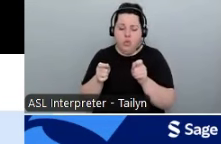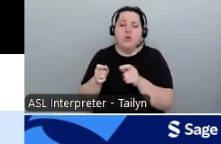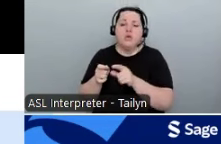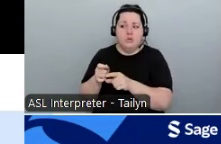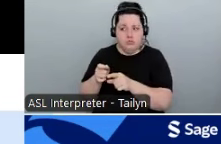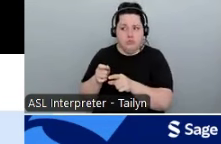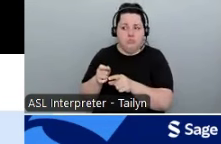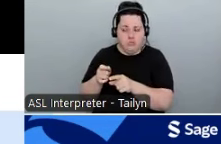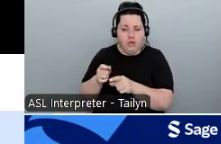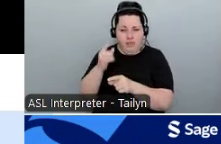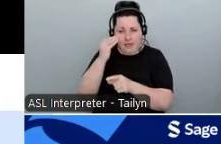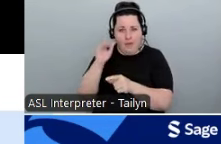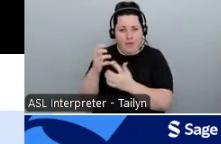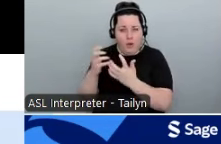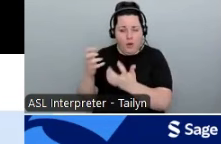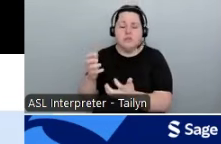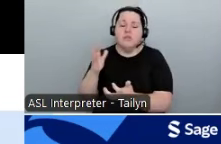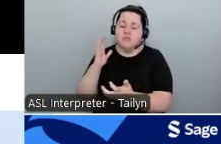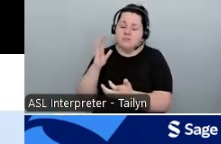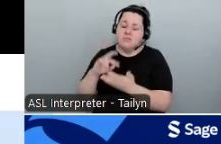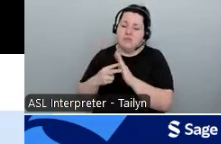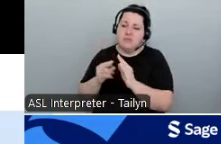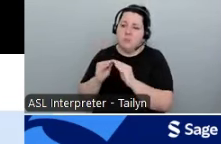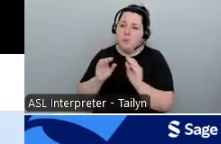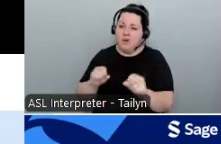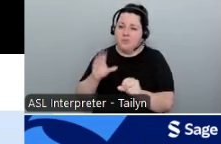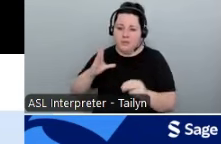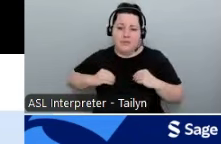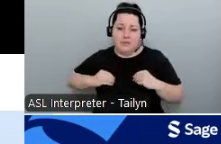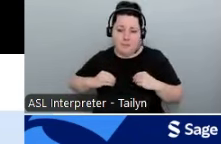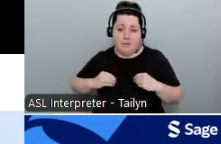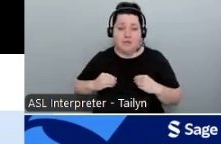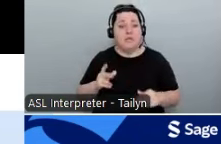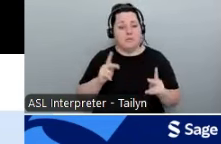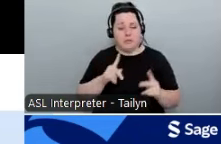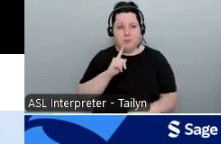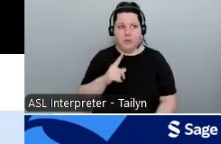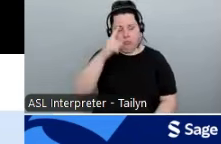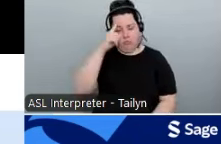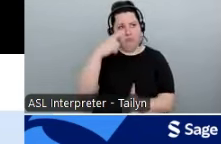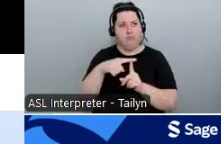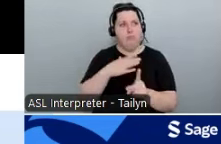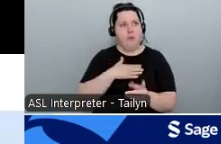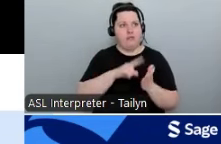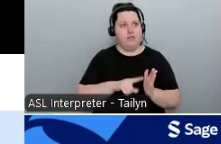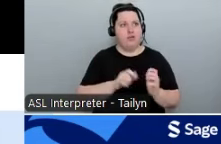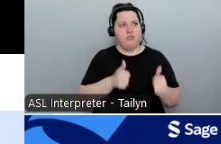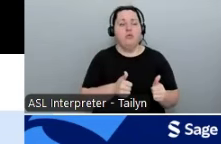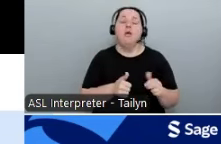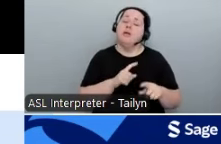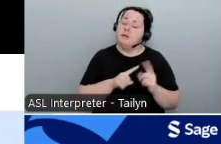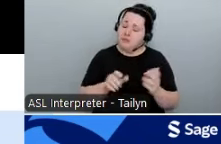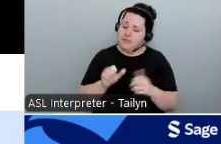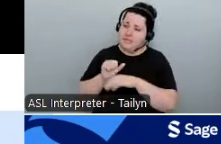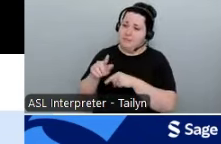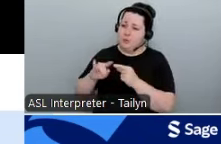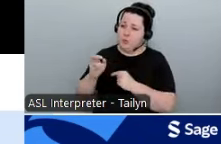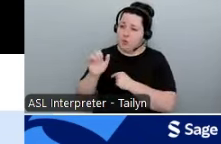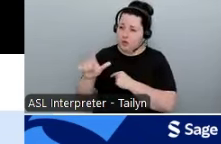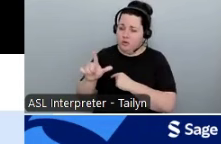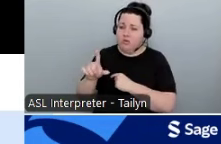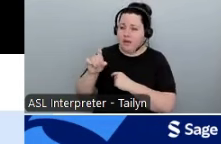acceptance. Everybody thinks highly about his or her own research, but when you submit to a journal, you need to convince